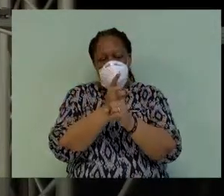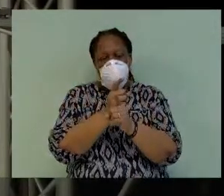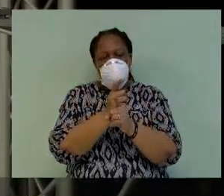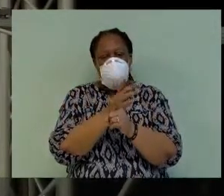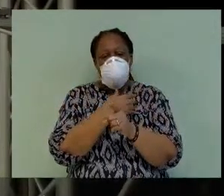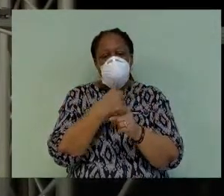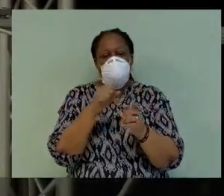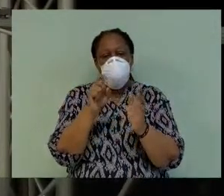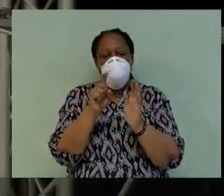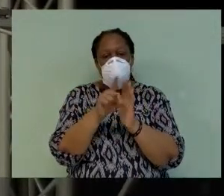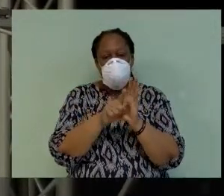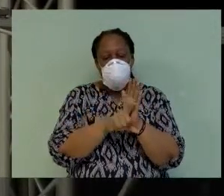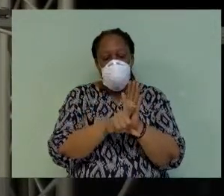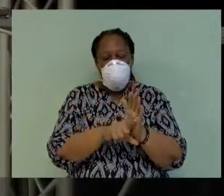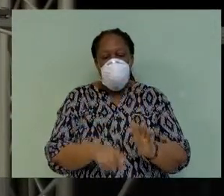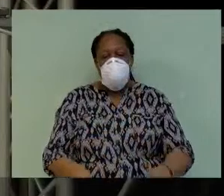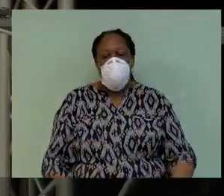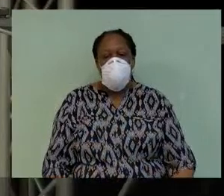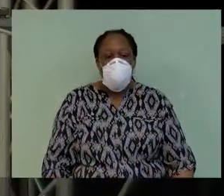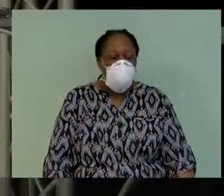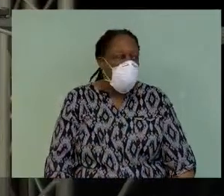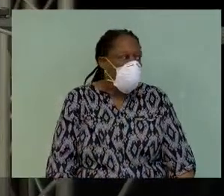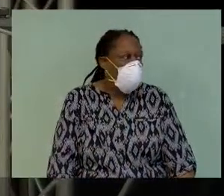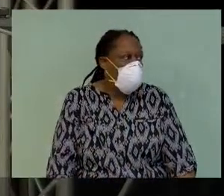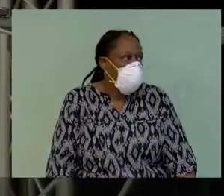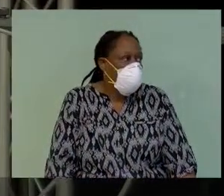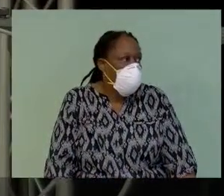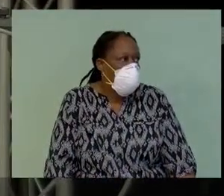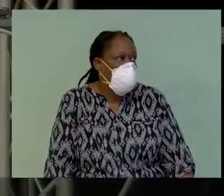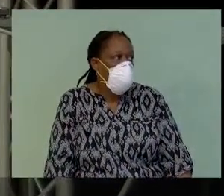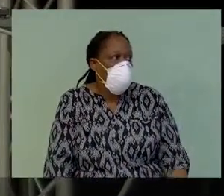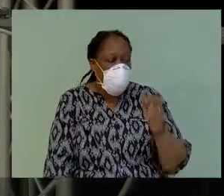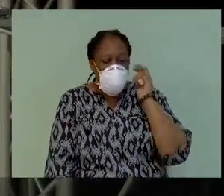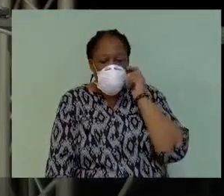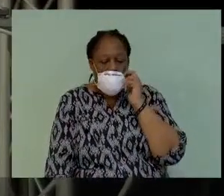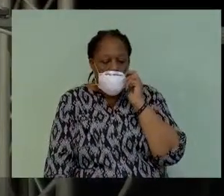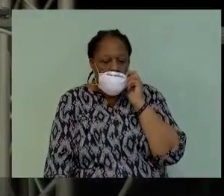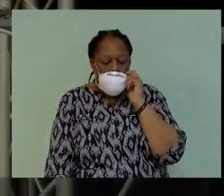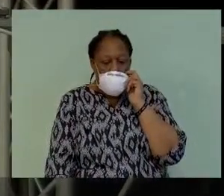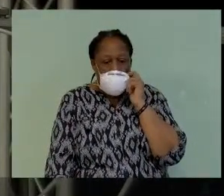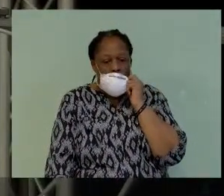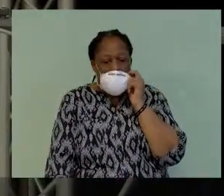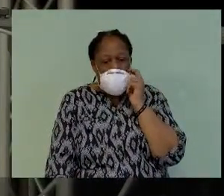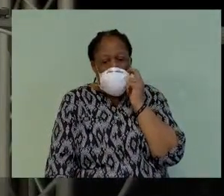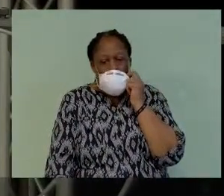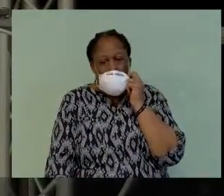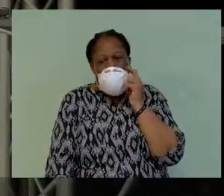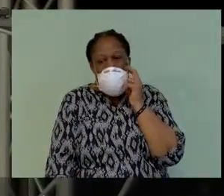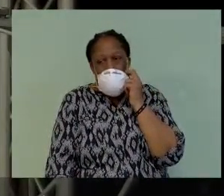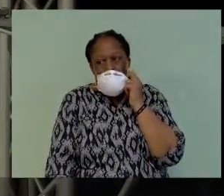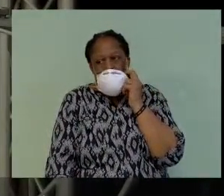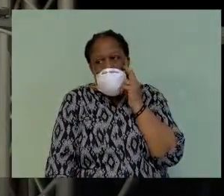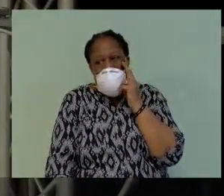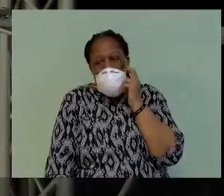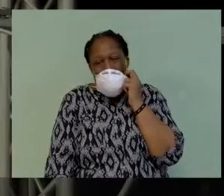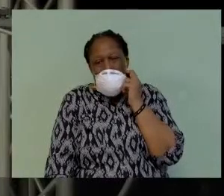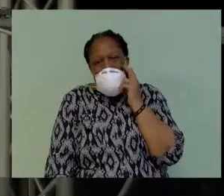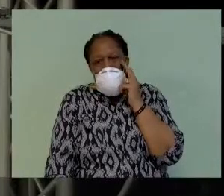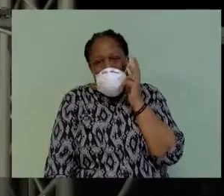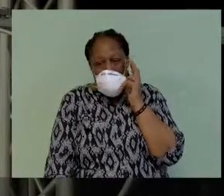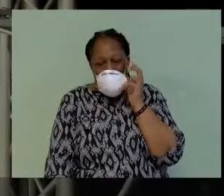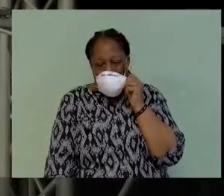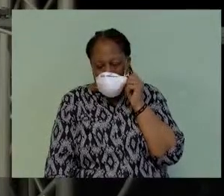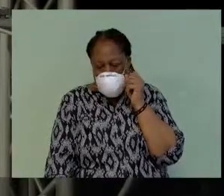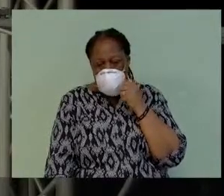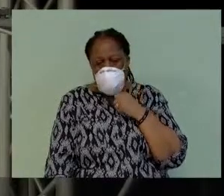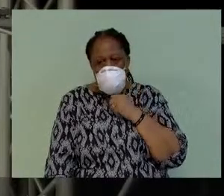Communication. I guess with the courts and so on, we probably with the COVID-19 have less crime. So there should be less